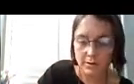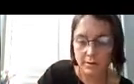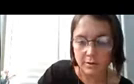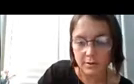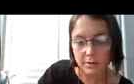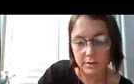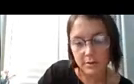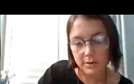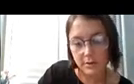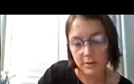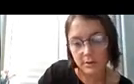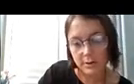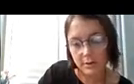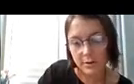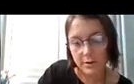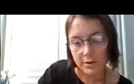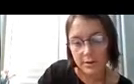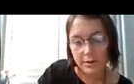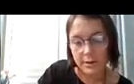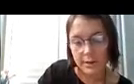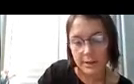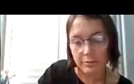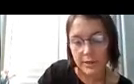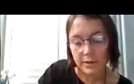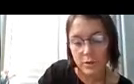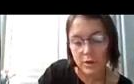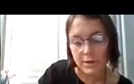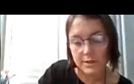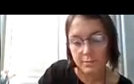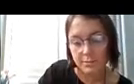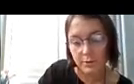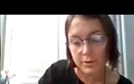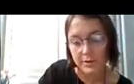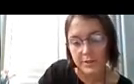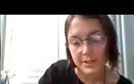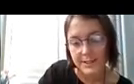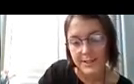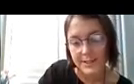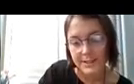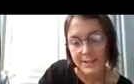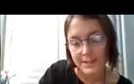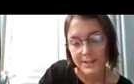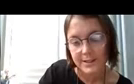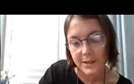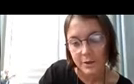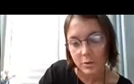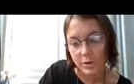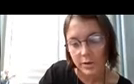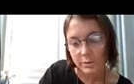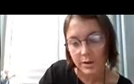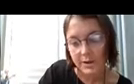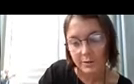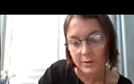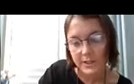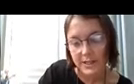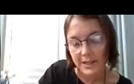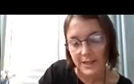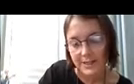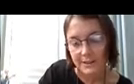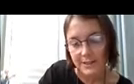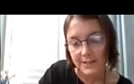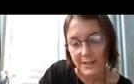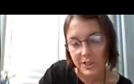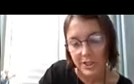those jobs are filled across. Yeah, brilliant words, employment sectors. We're going to be coming on to